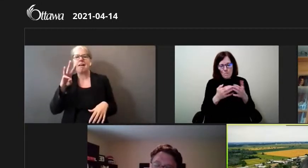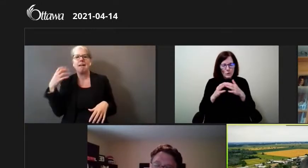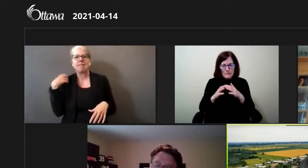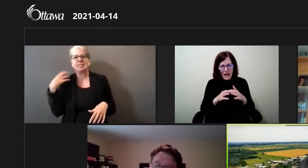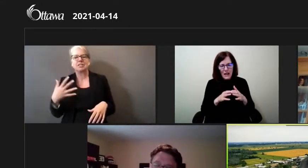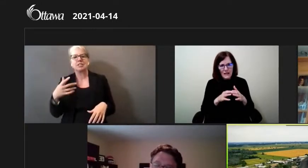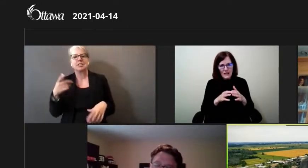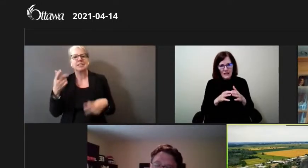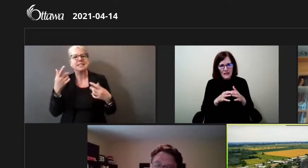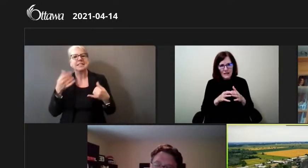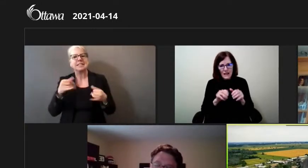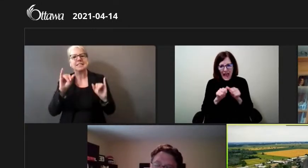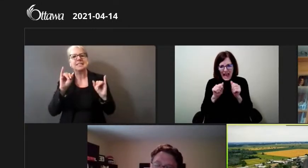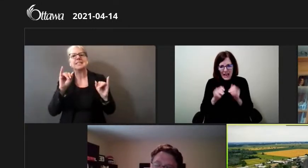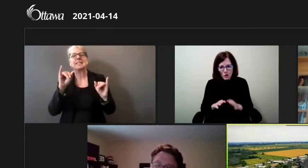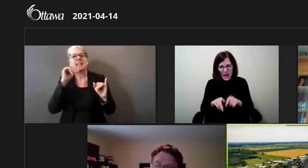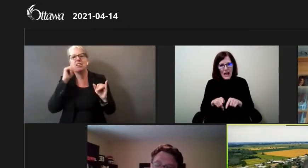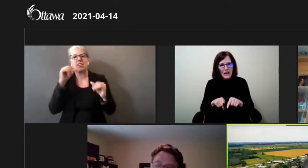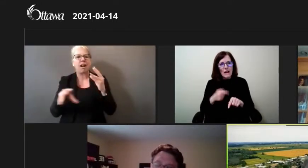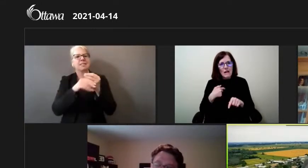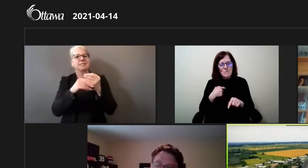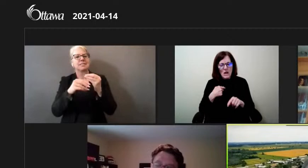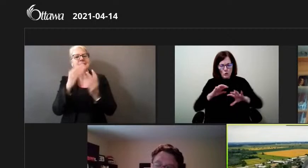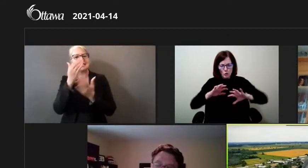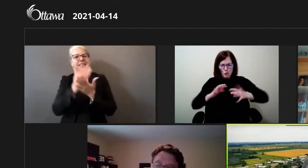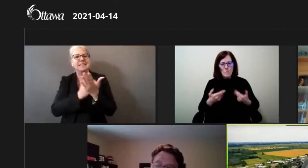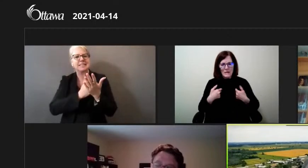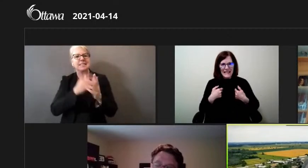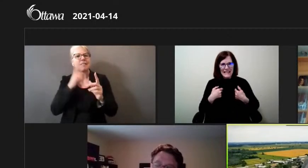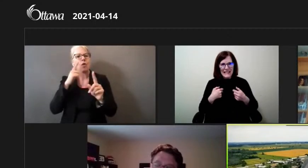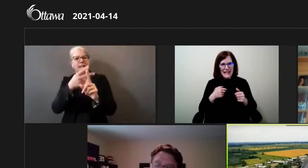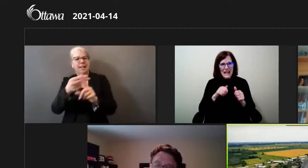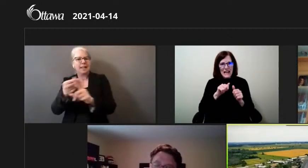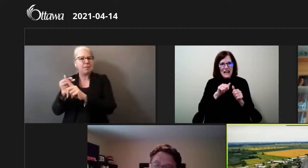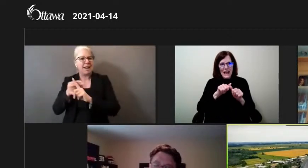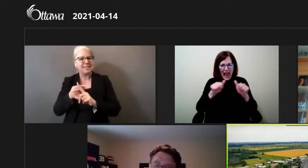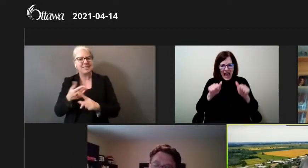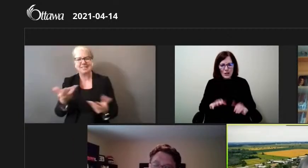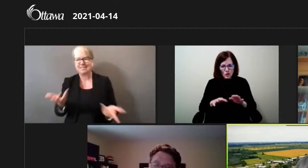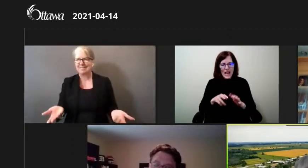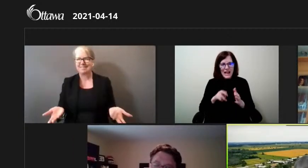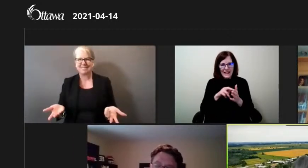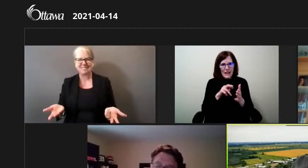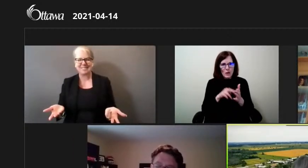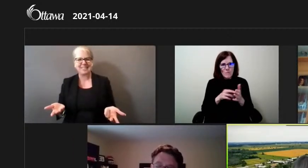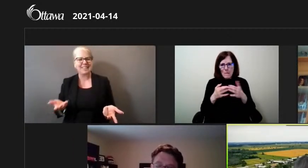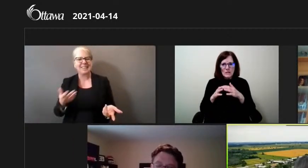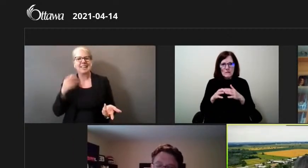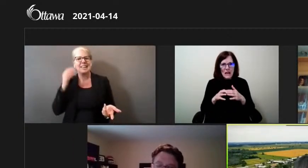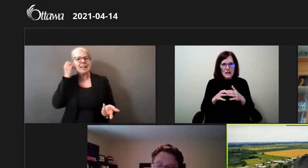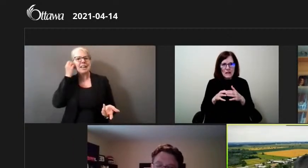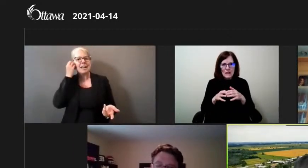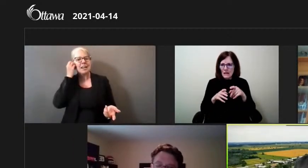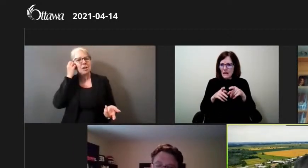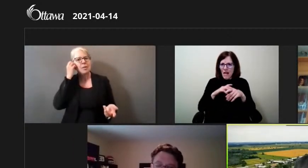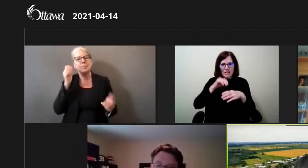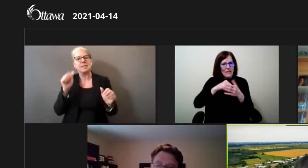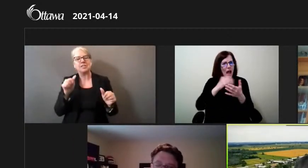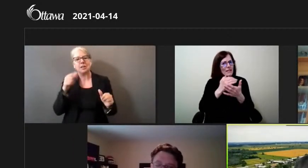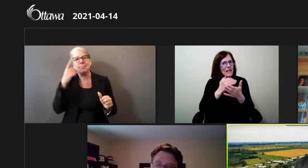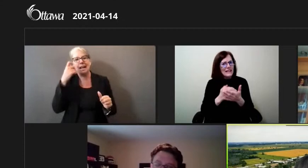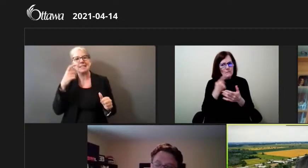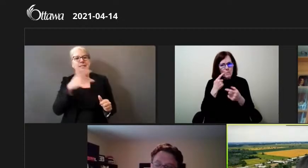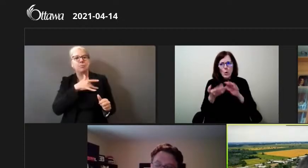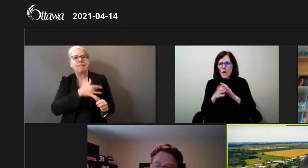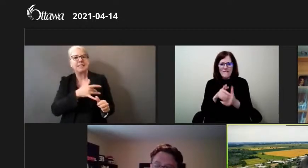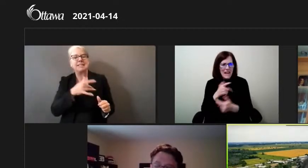the list to get immunized. It has and I think potentially it's because the province,